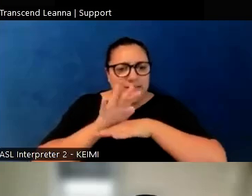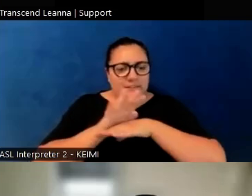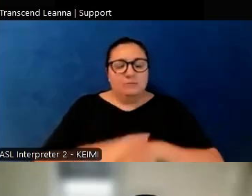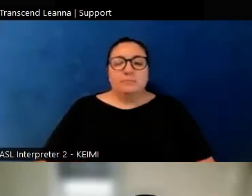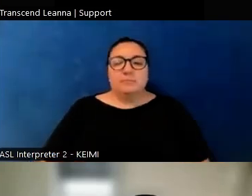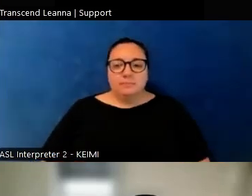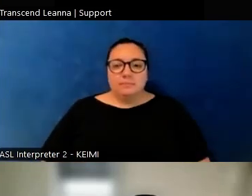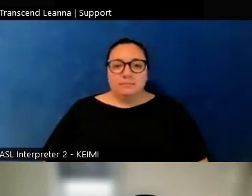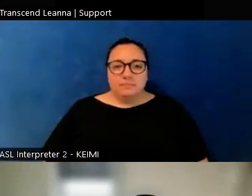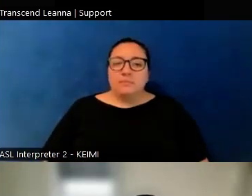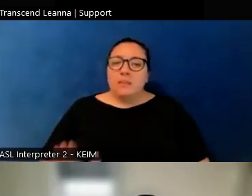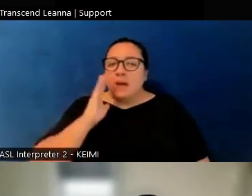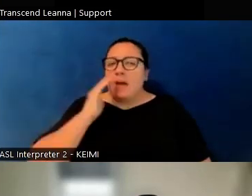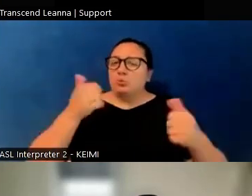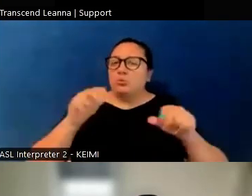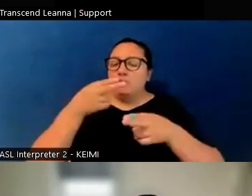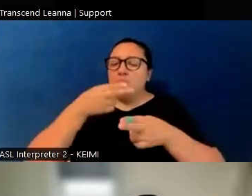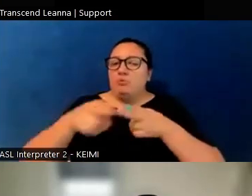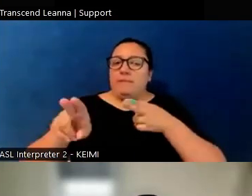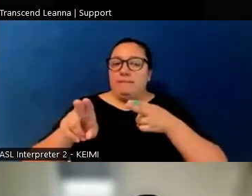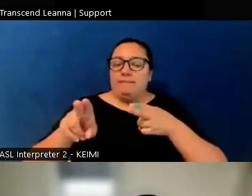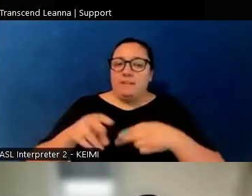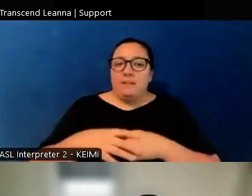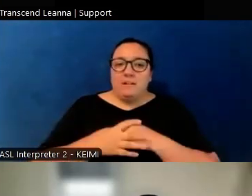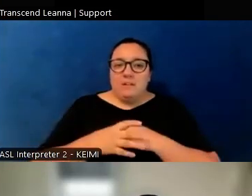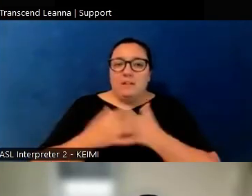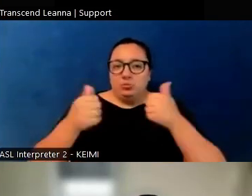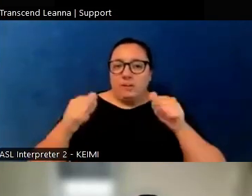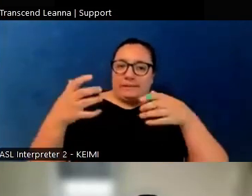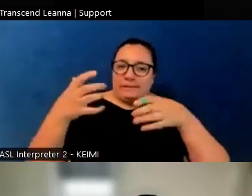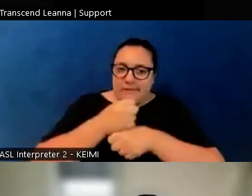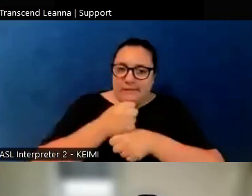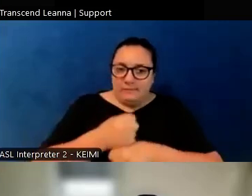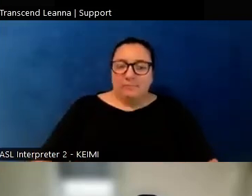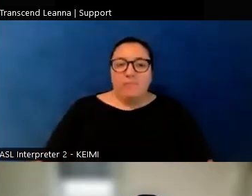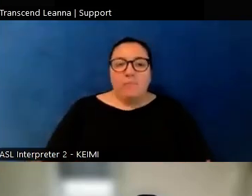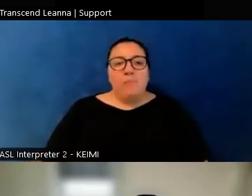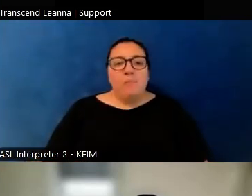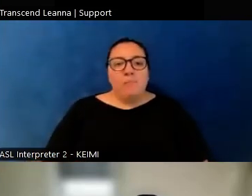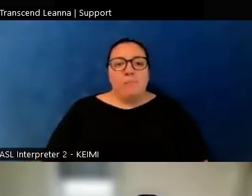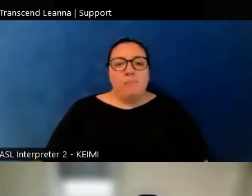I'm going to try to make this real quick and leave out the verbs and compact this into a real quick sentences here.